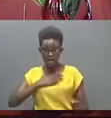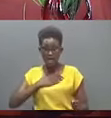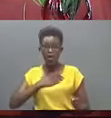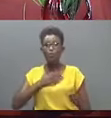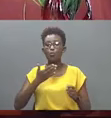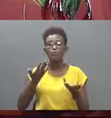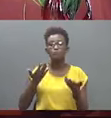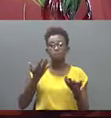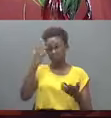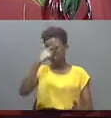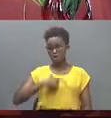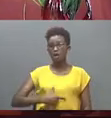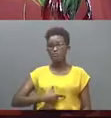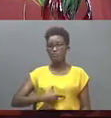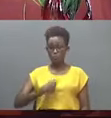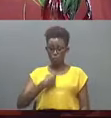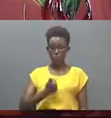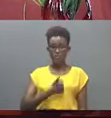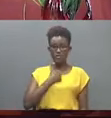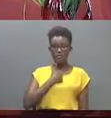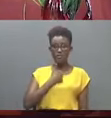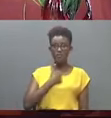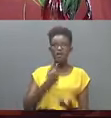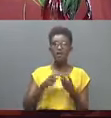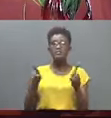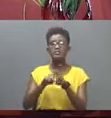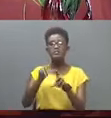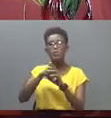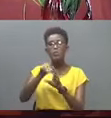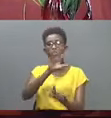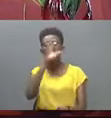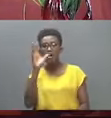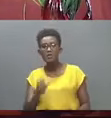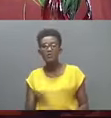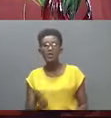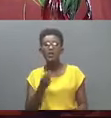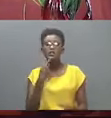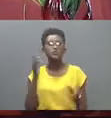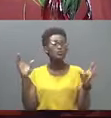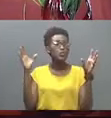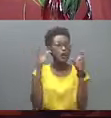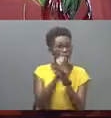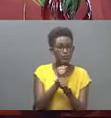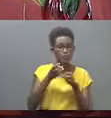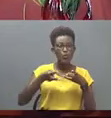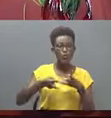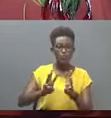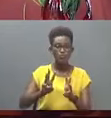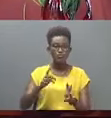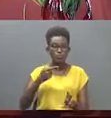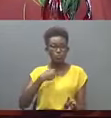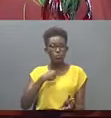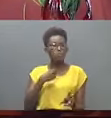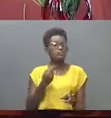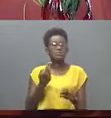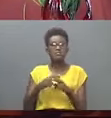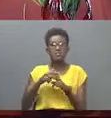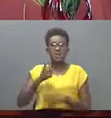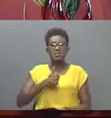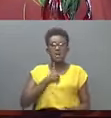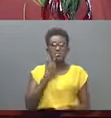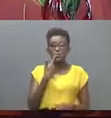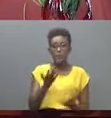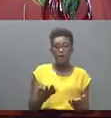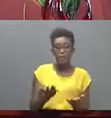aza kutwiba abo turibo. In Africa we have lost our identity. Muri Afrika twatakaje abo turibo. We have come